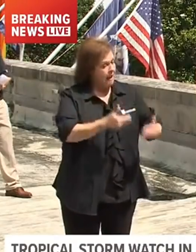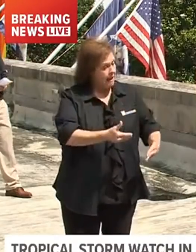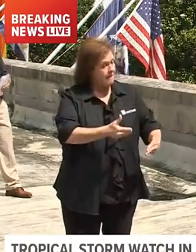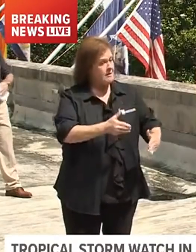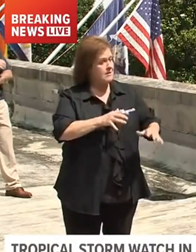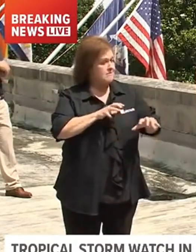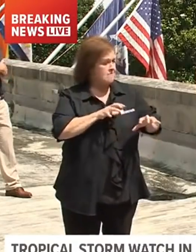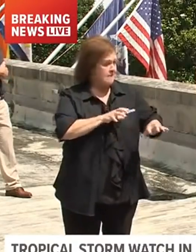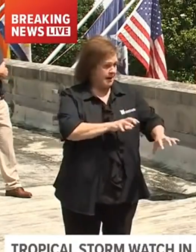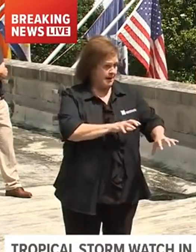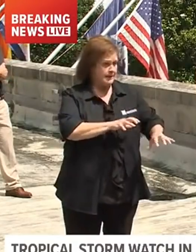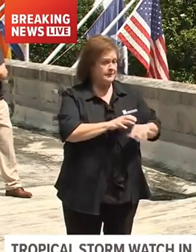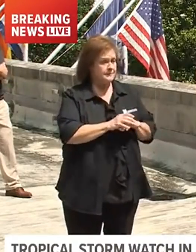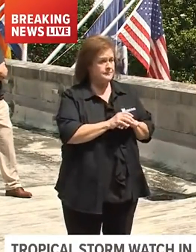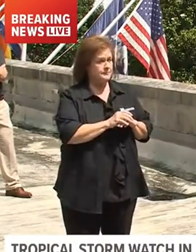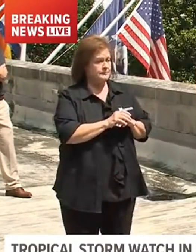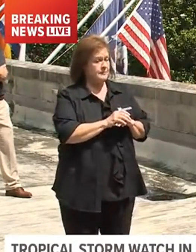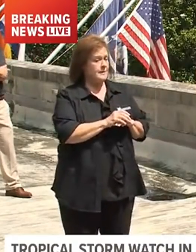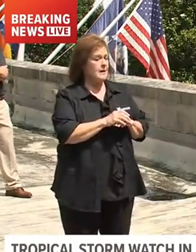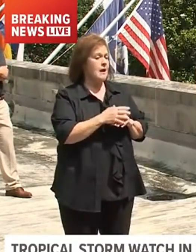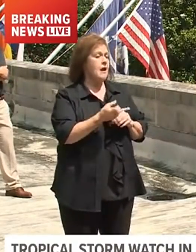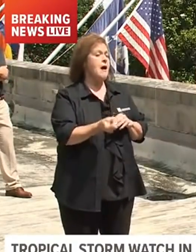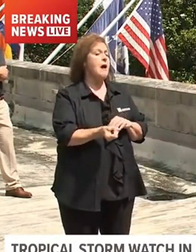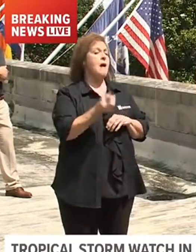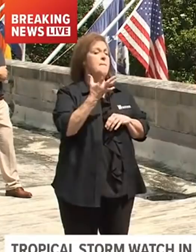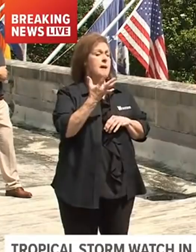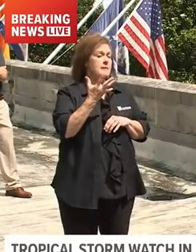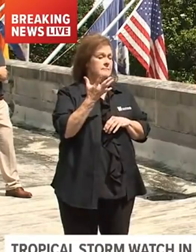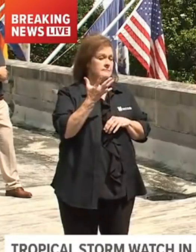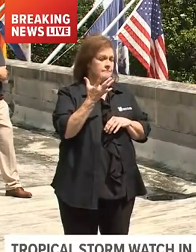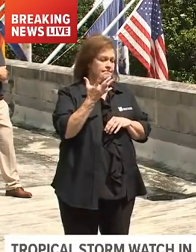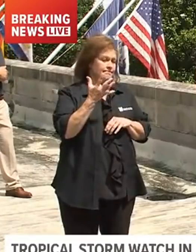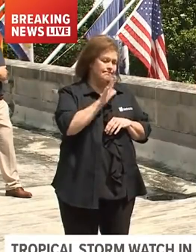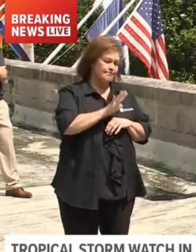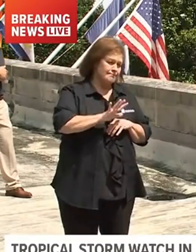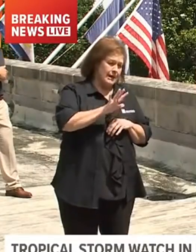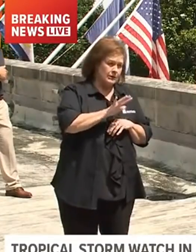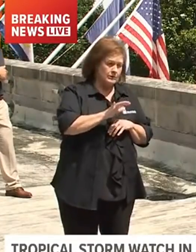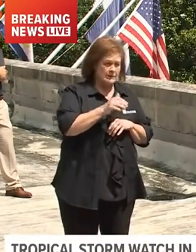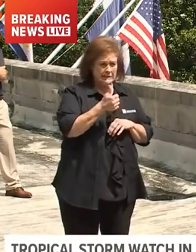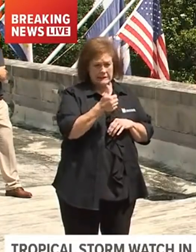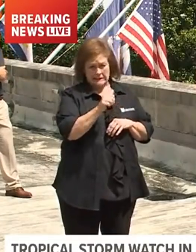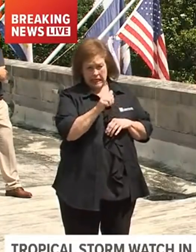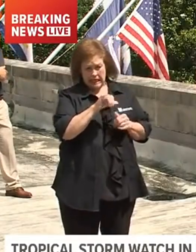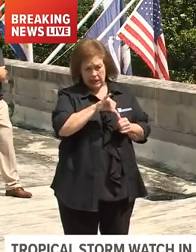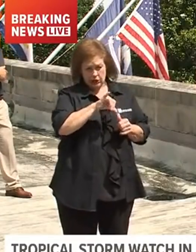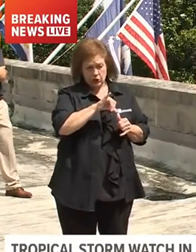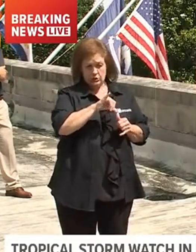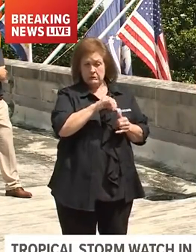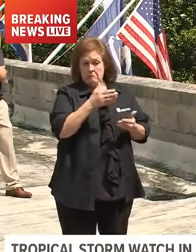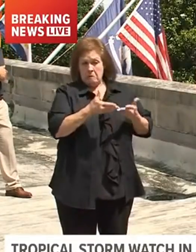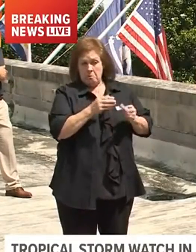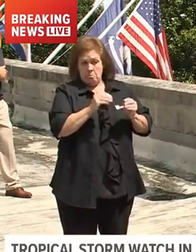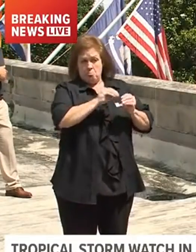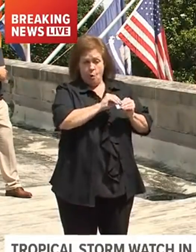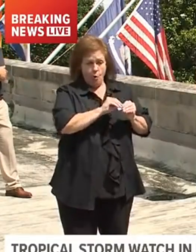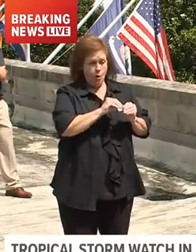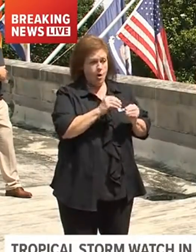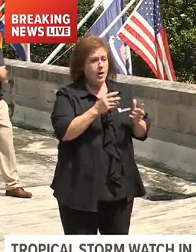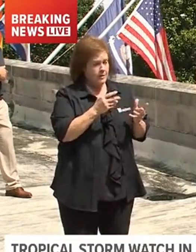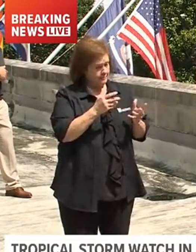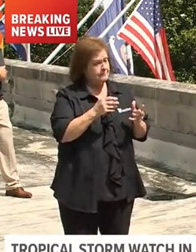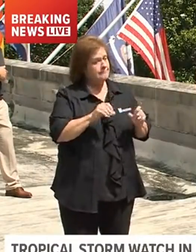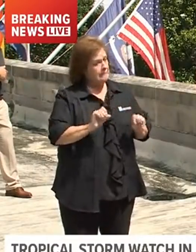weekend. Local totals, we're told, in an upward of 10 inches or more, that is